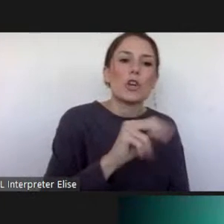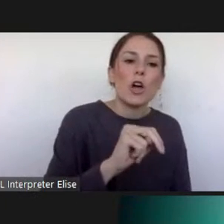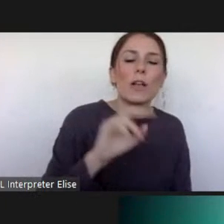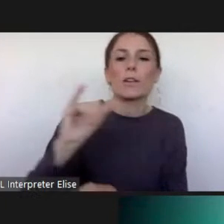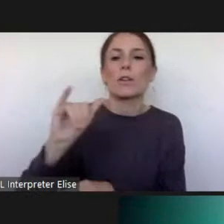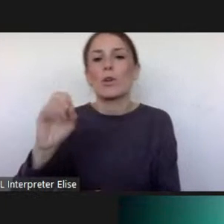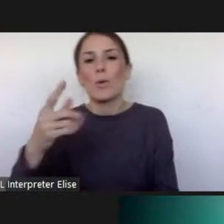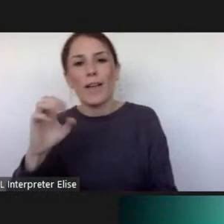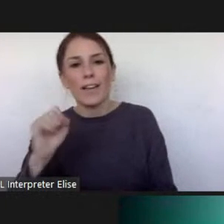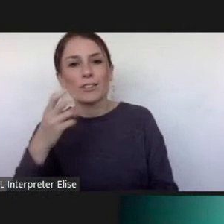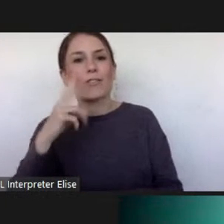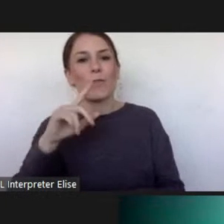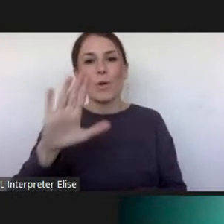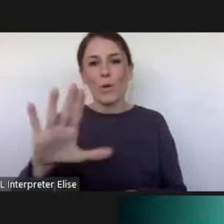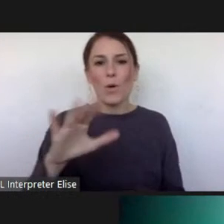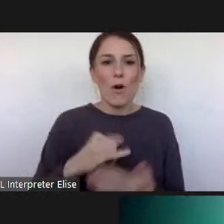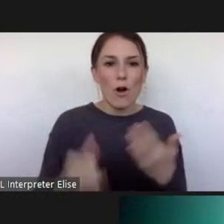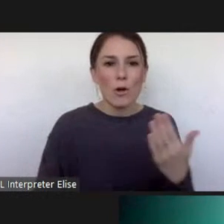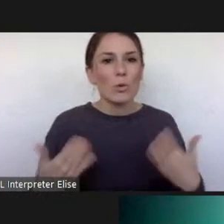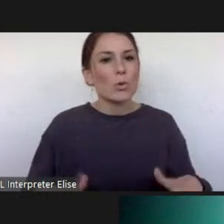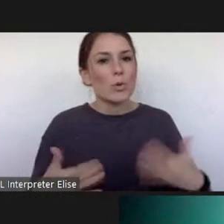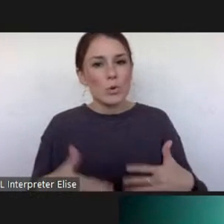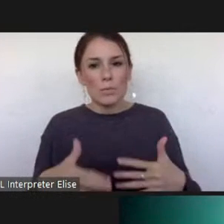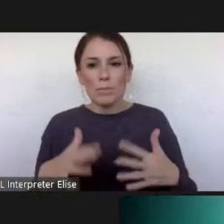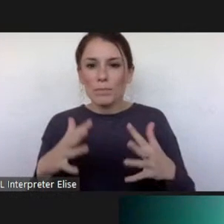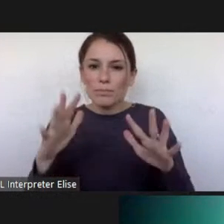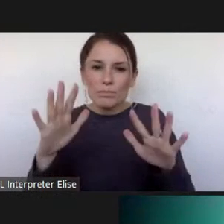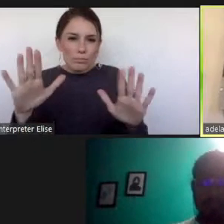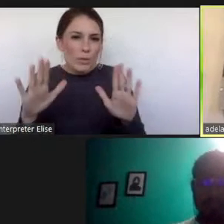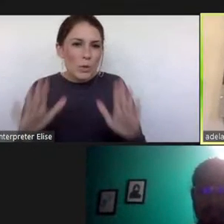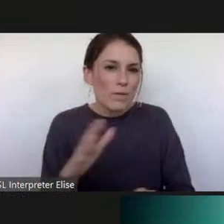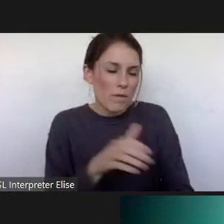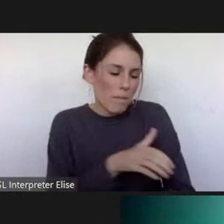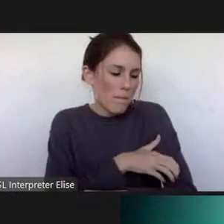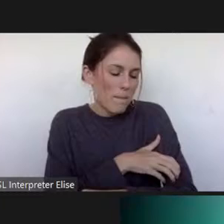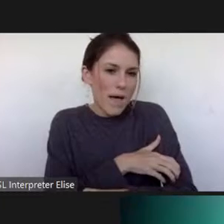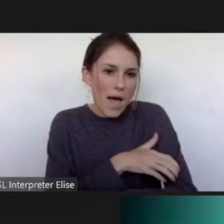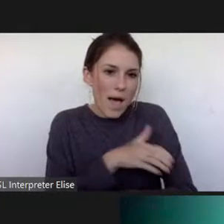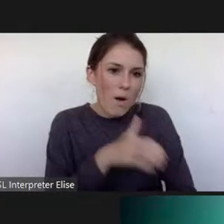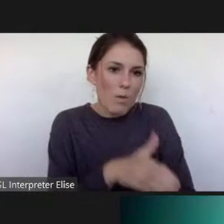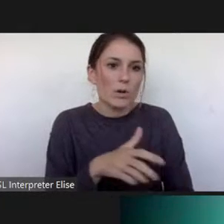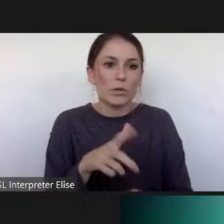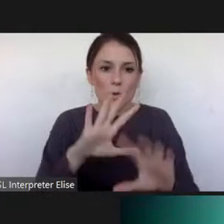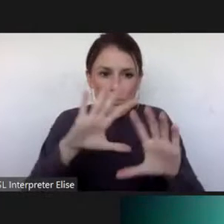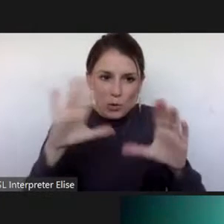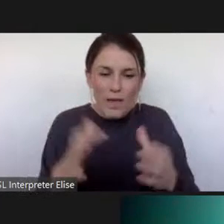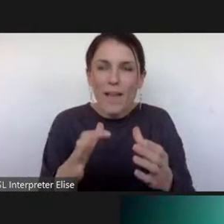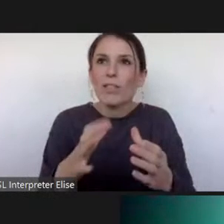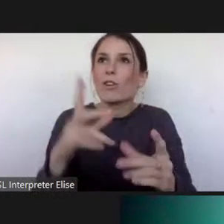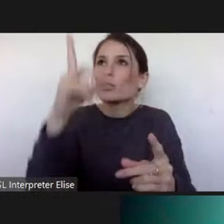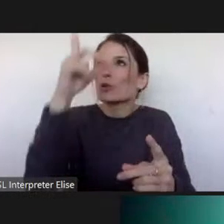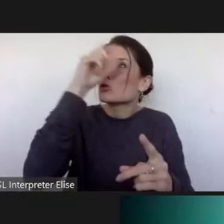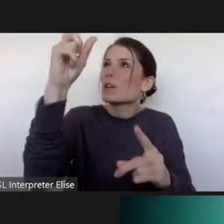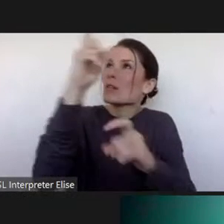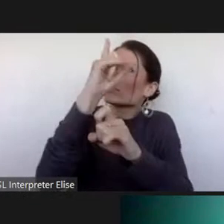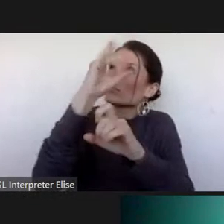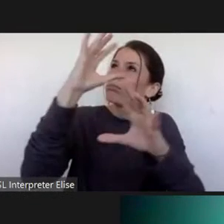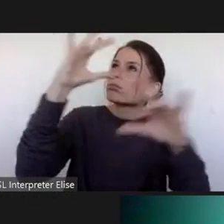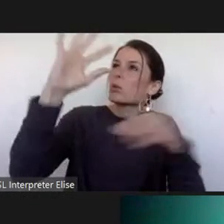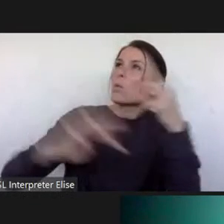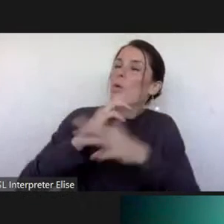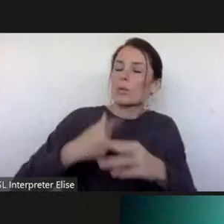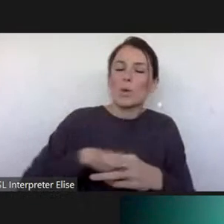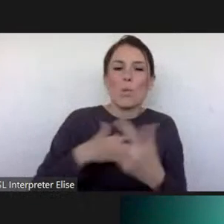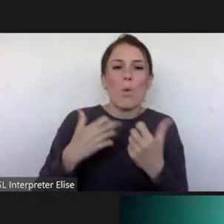What an awesome power to come together in radical dreaming to imagine a world we want to live in. A